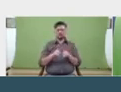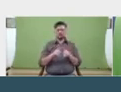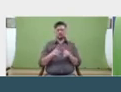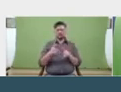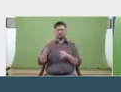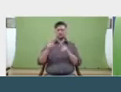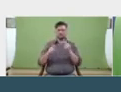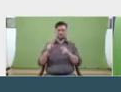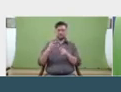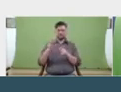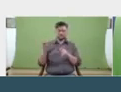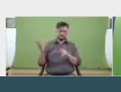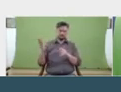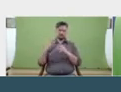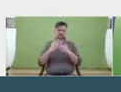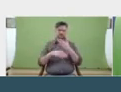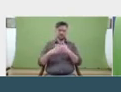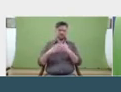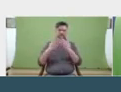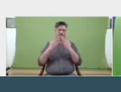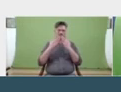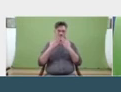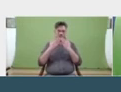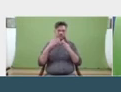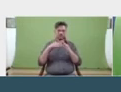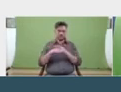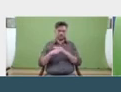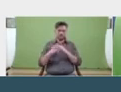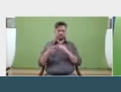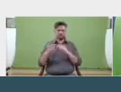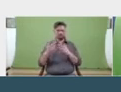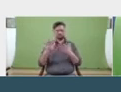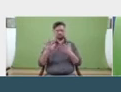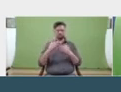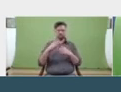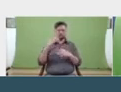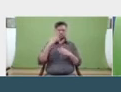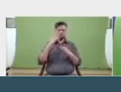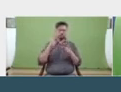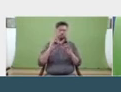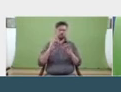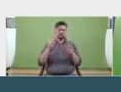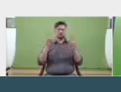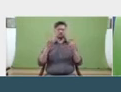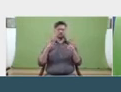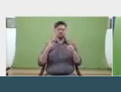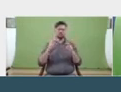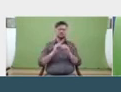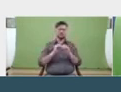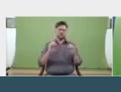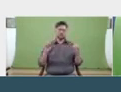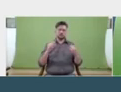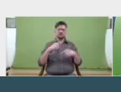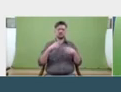the main tenet of disability studies the rallying cry in fact nothing um about us without us later on became the